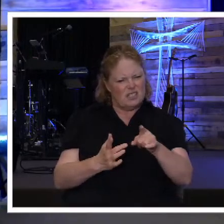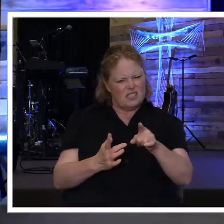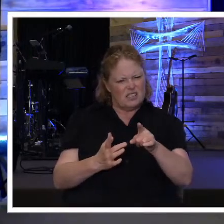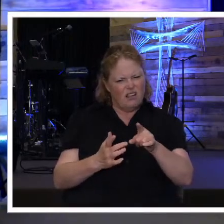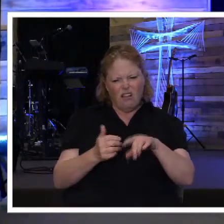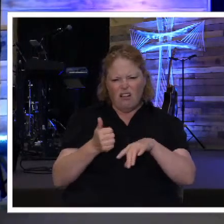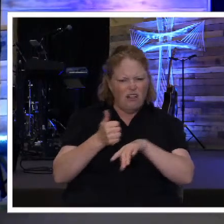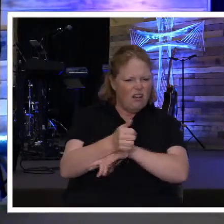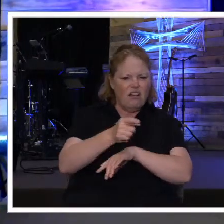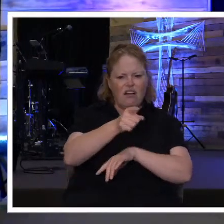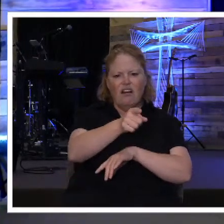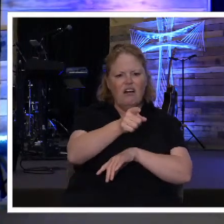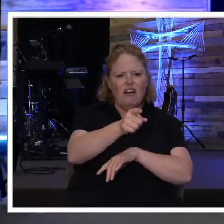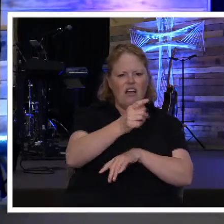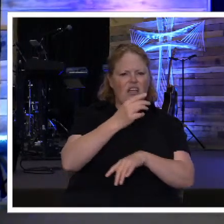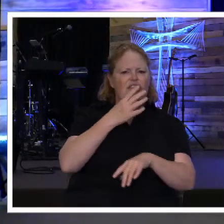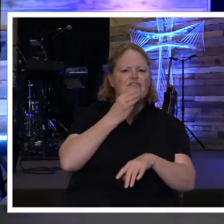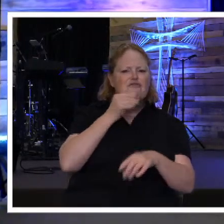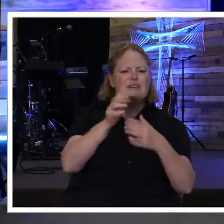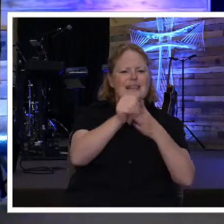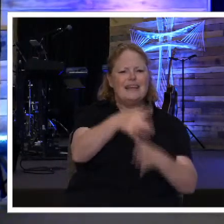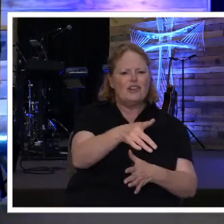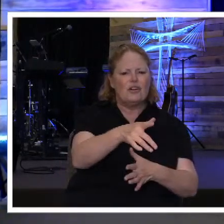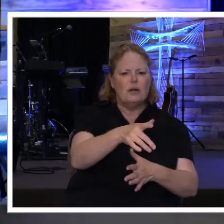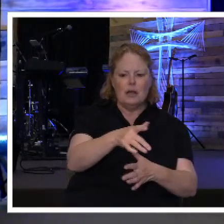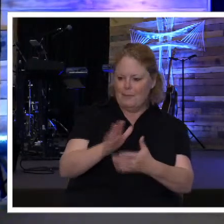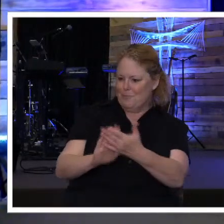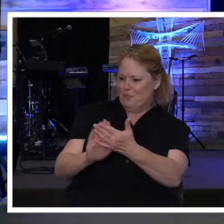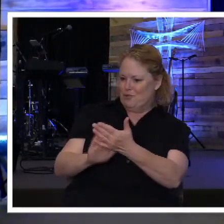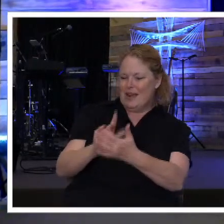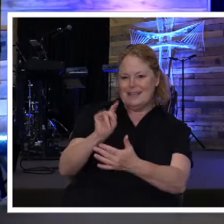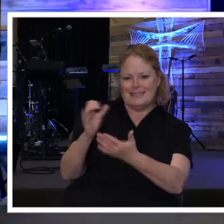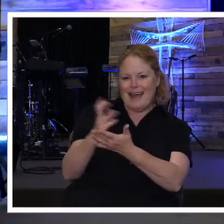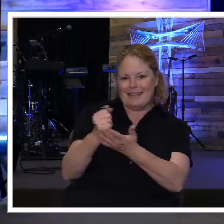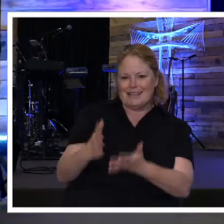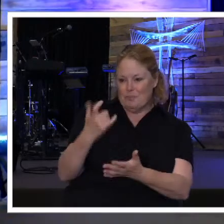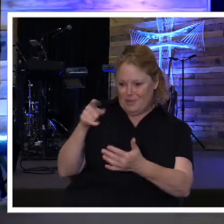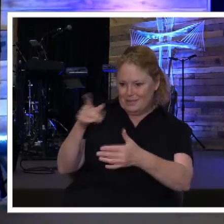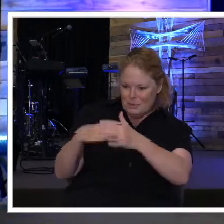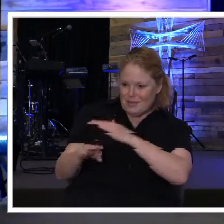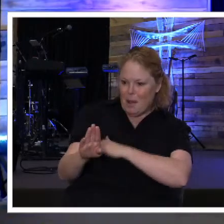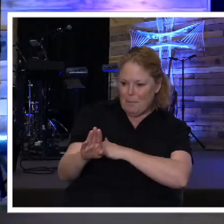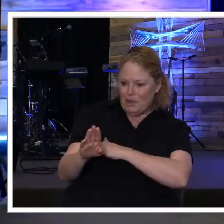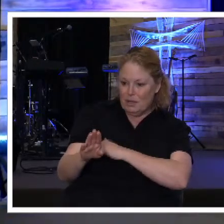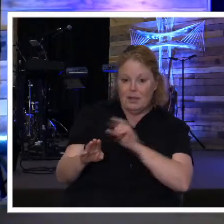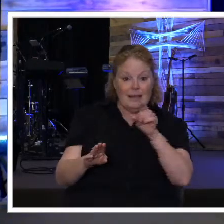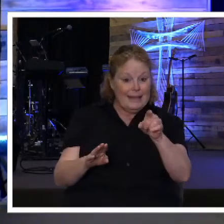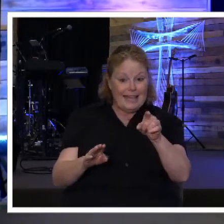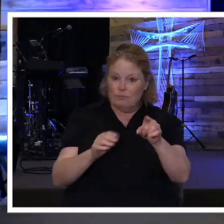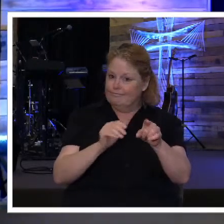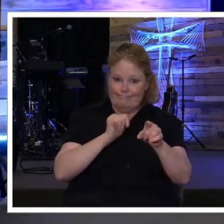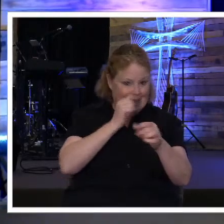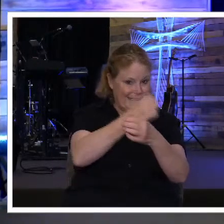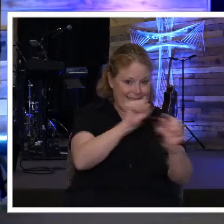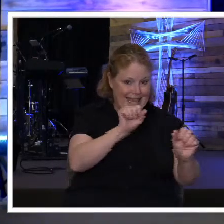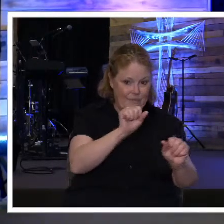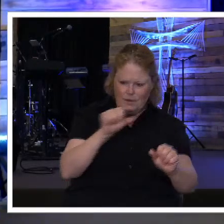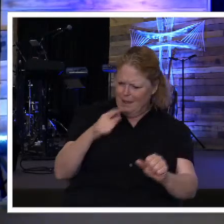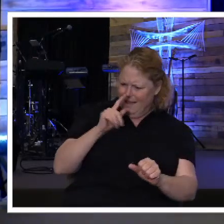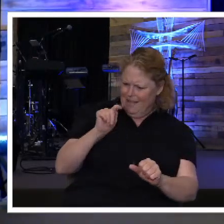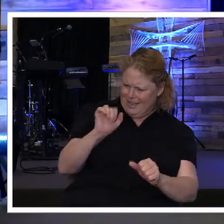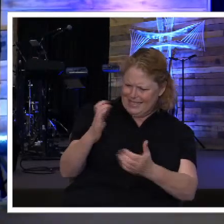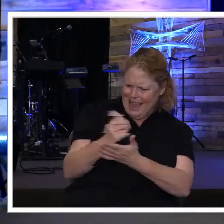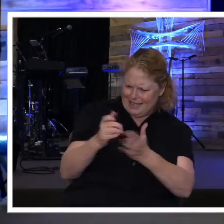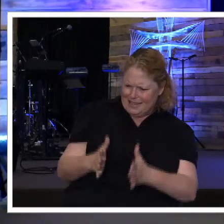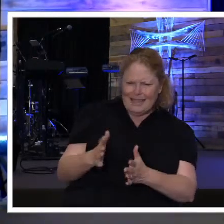and praised the tax collector for his humility, and he went home saved. So Jesus tells